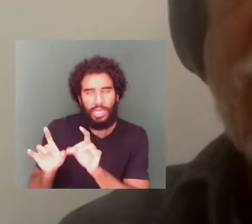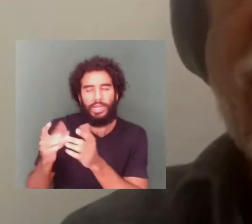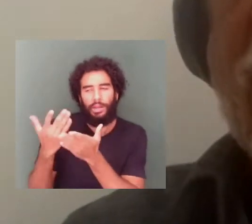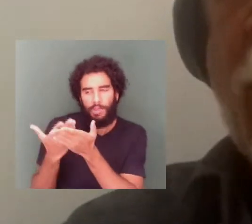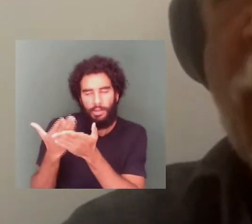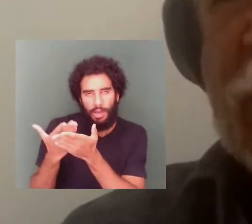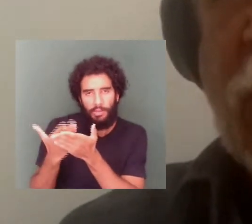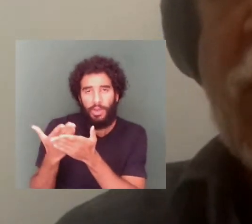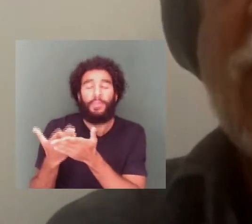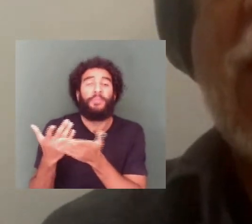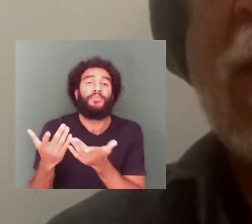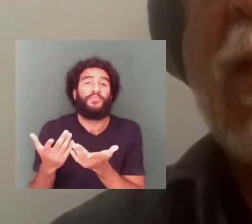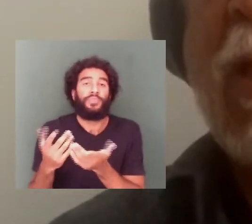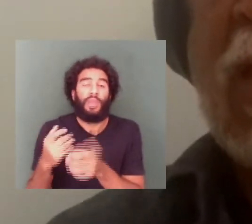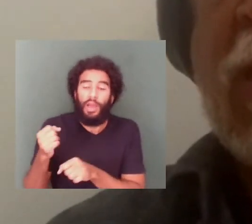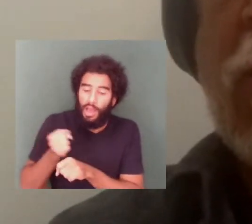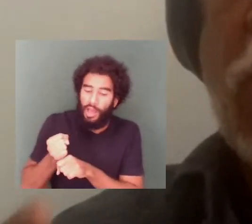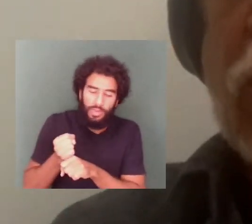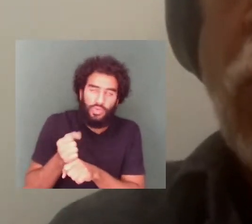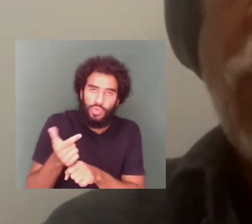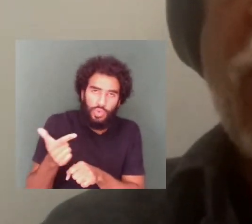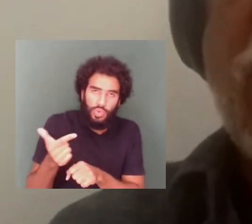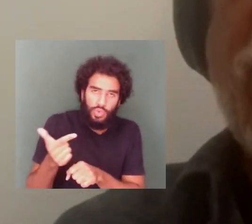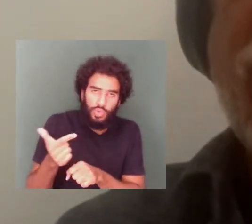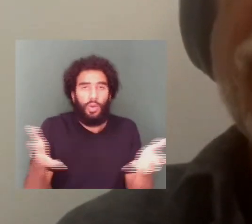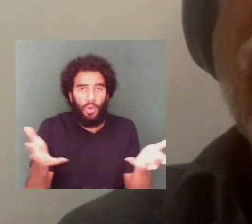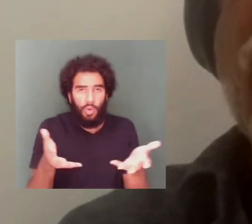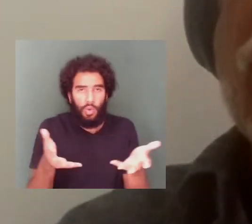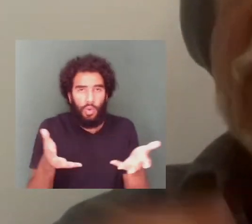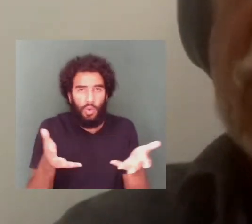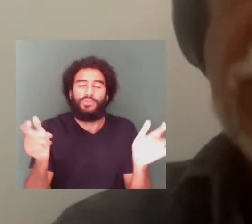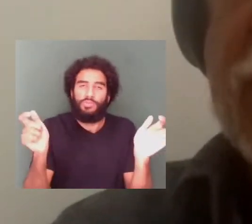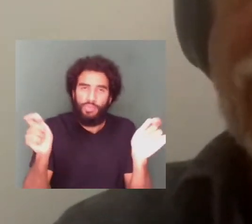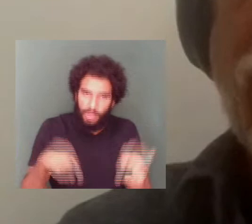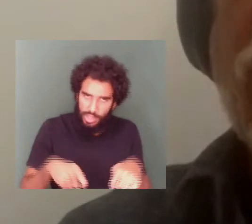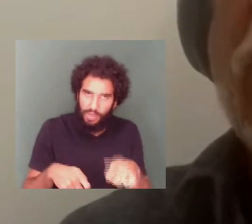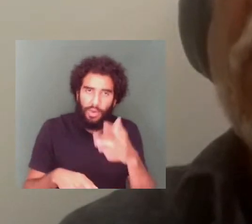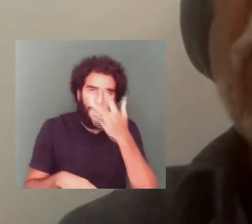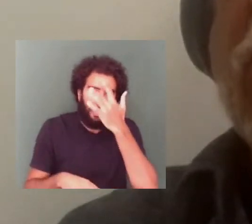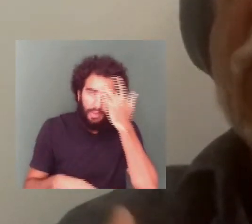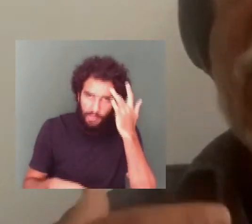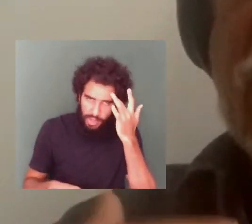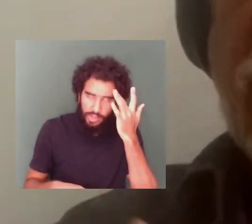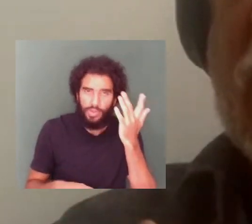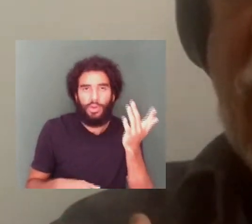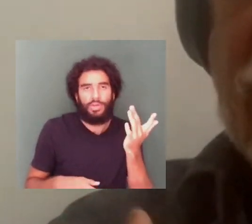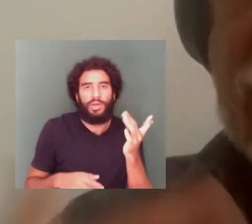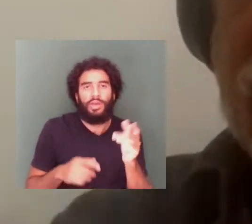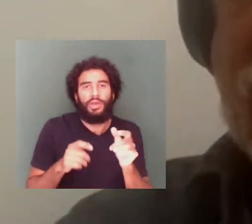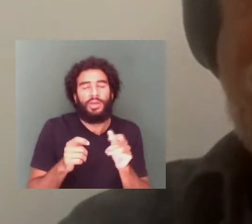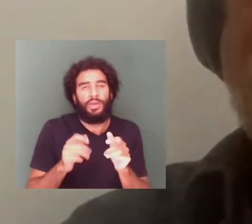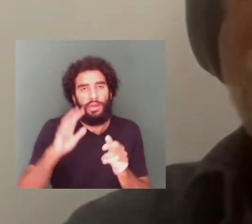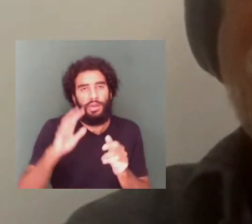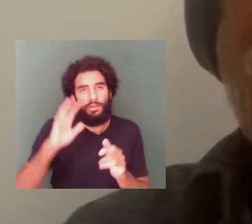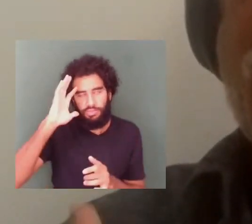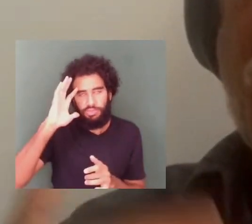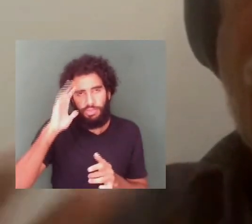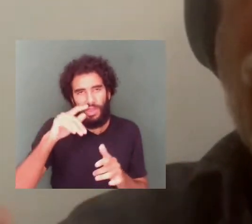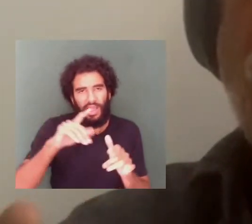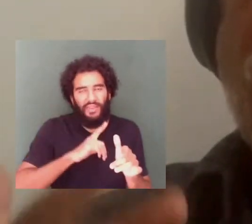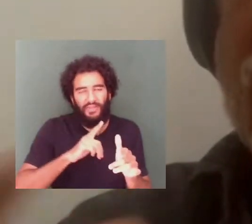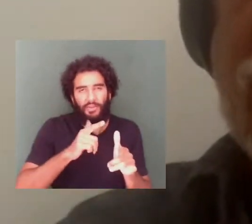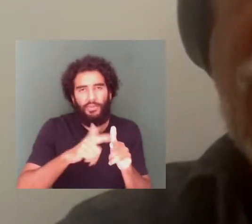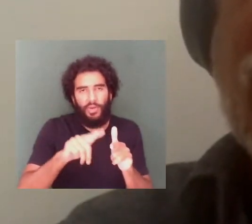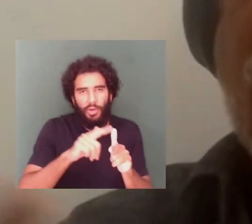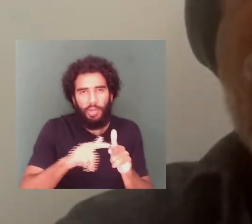that hasn't for a very long been mentioned, if it's not done with the general population, it's